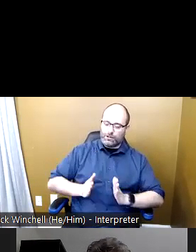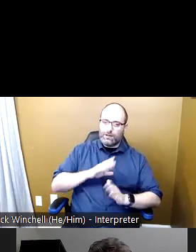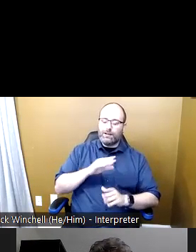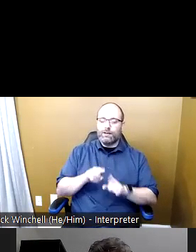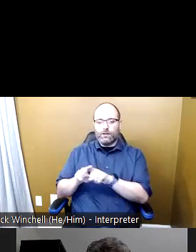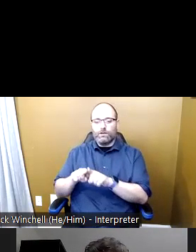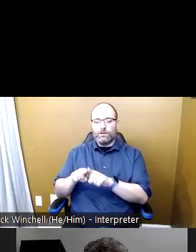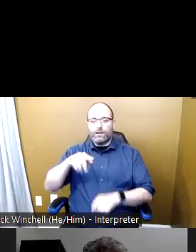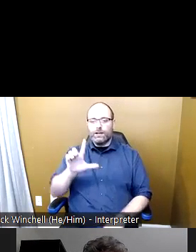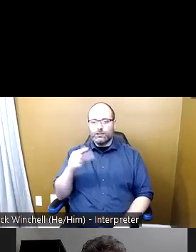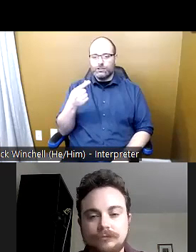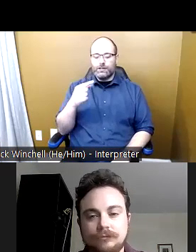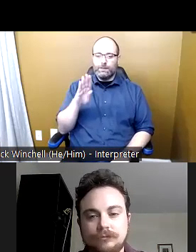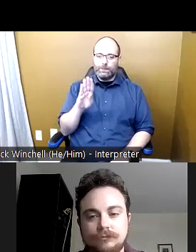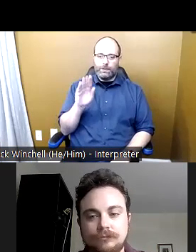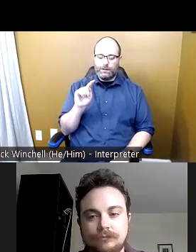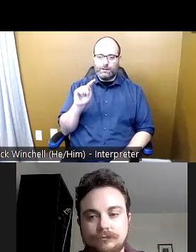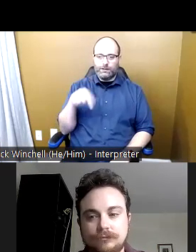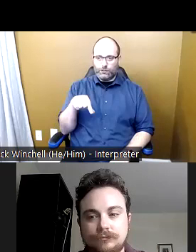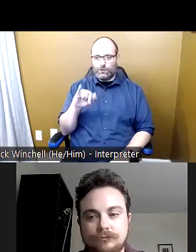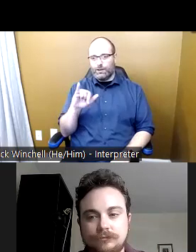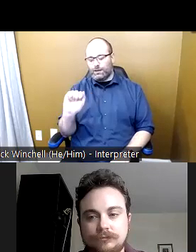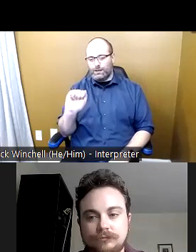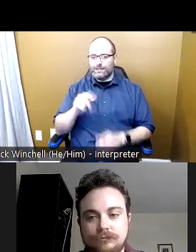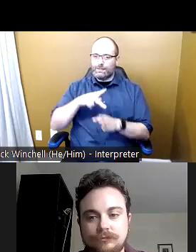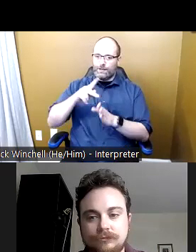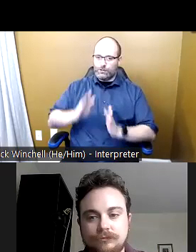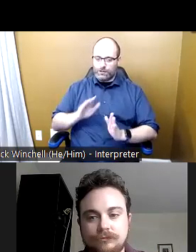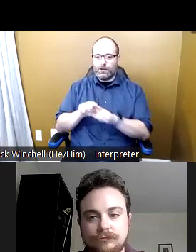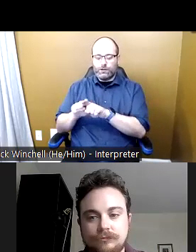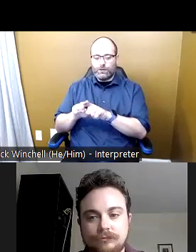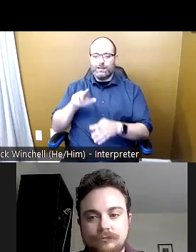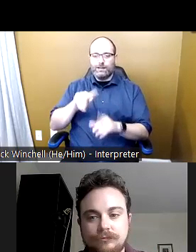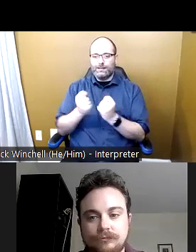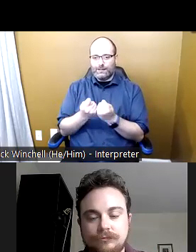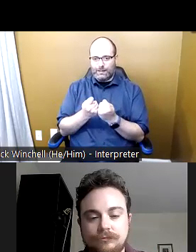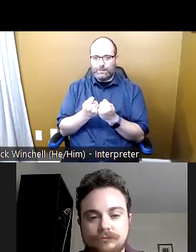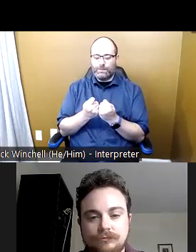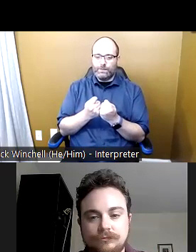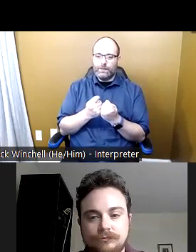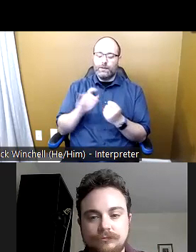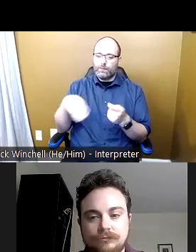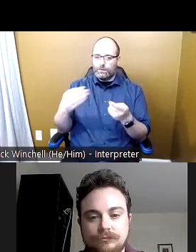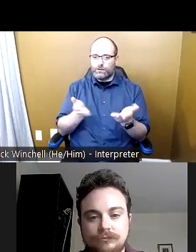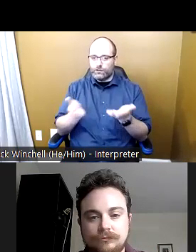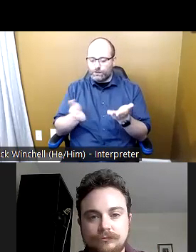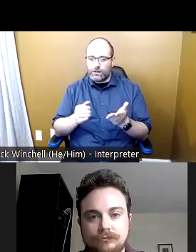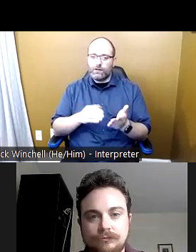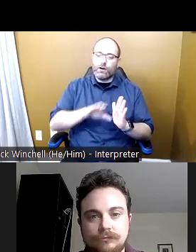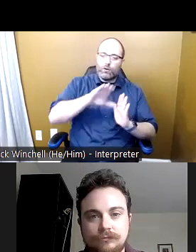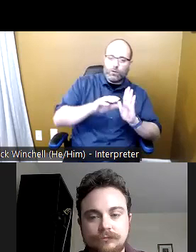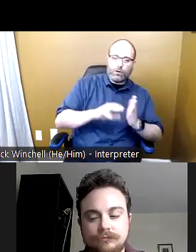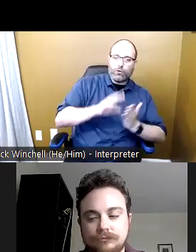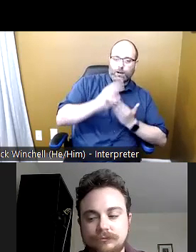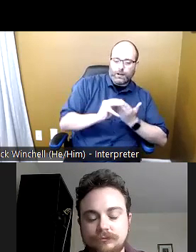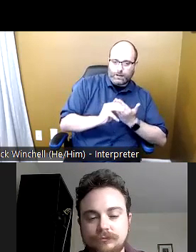support, crisis, and suicidality. And along with the team at PeerPride, they offer services such as curriculum development, equity